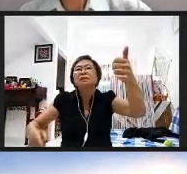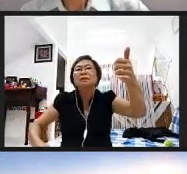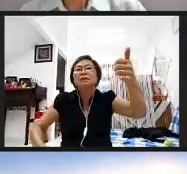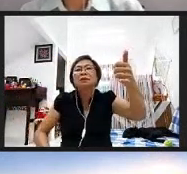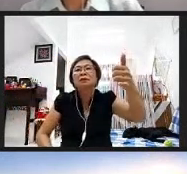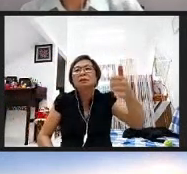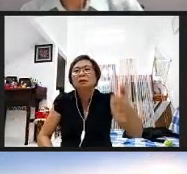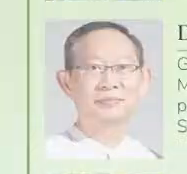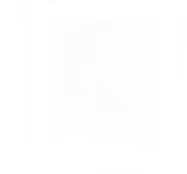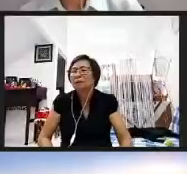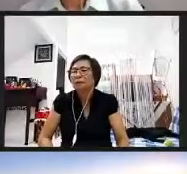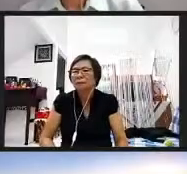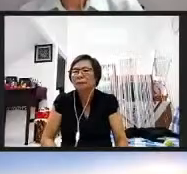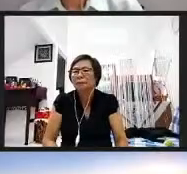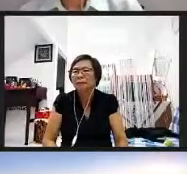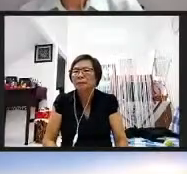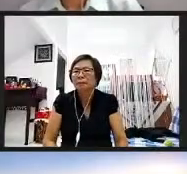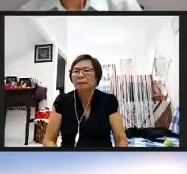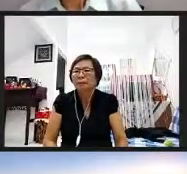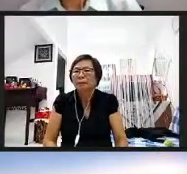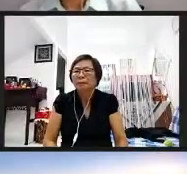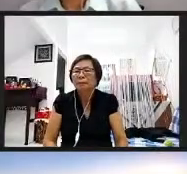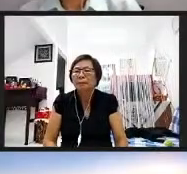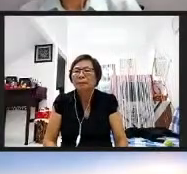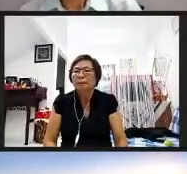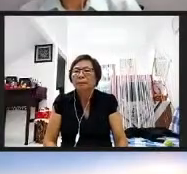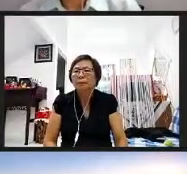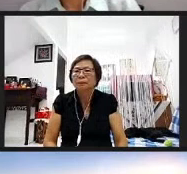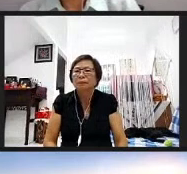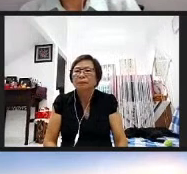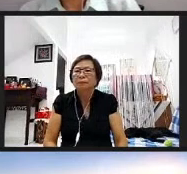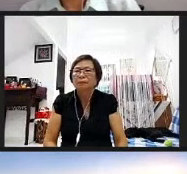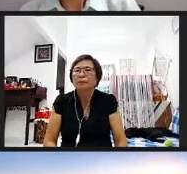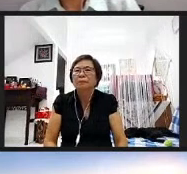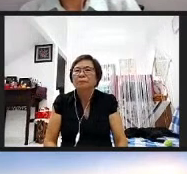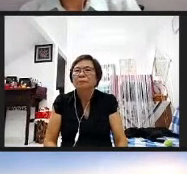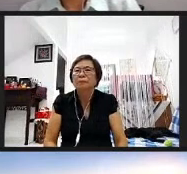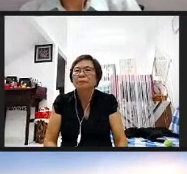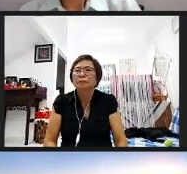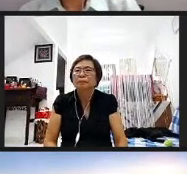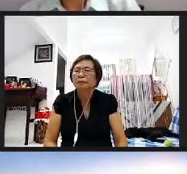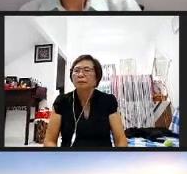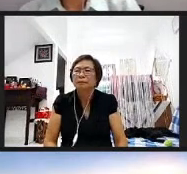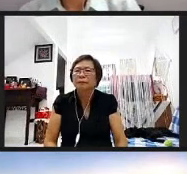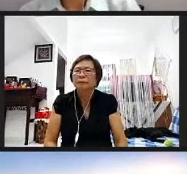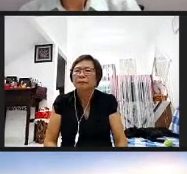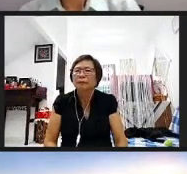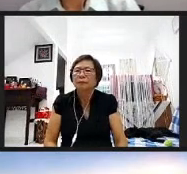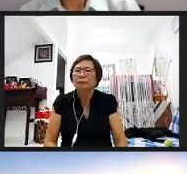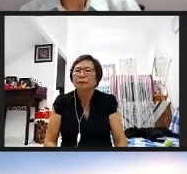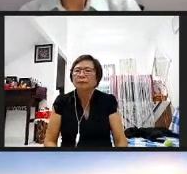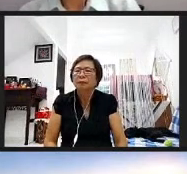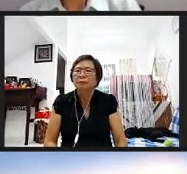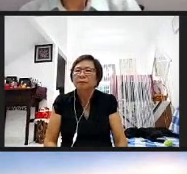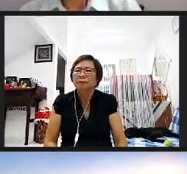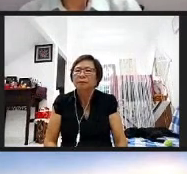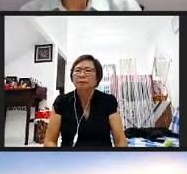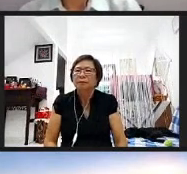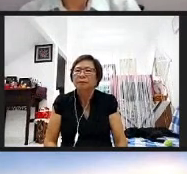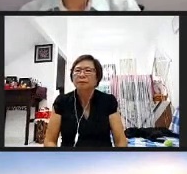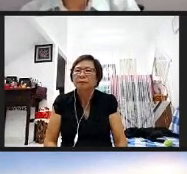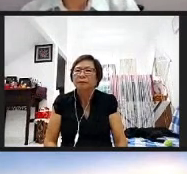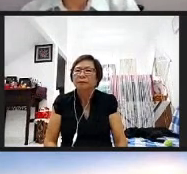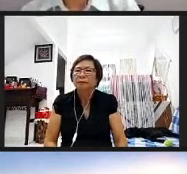of livelihood. This is an area, various degrees. This is an obvious impact that all of